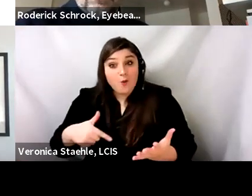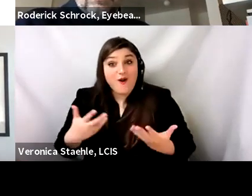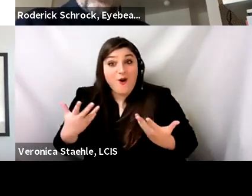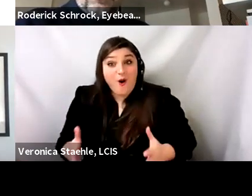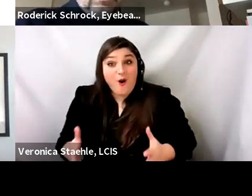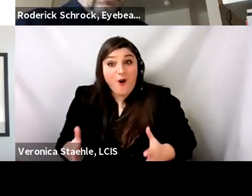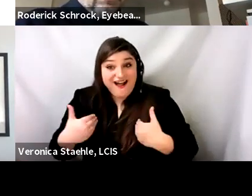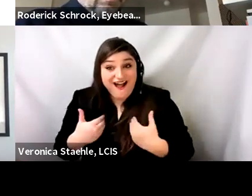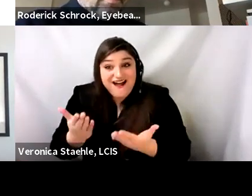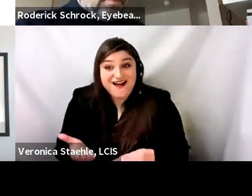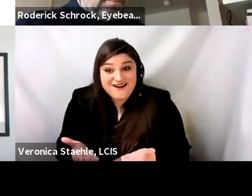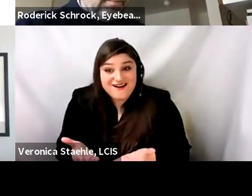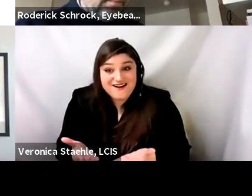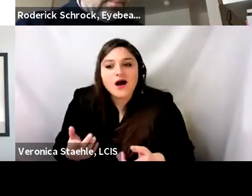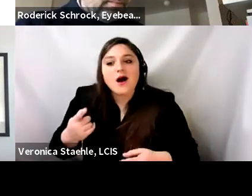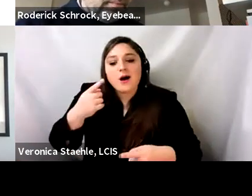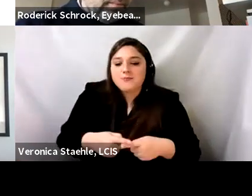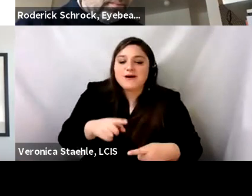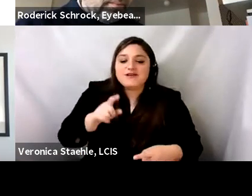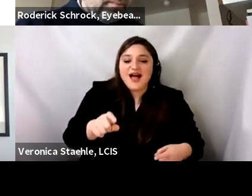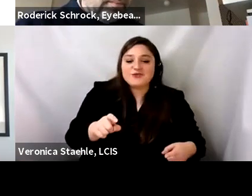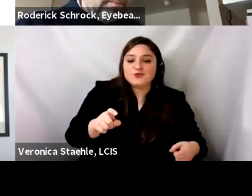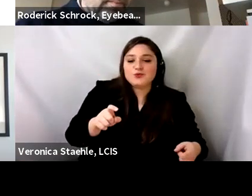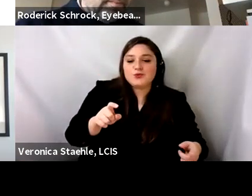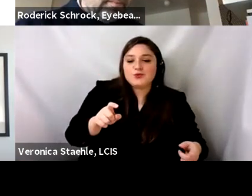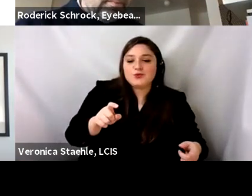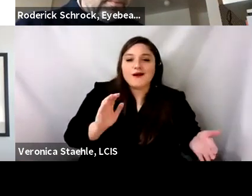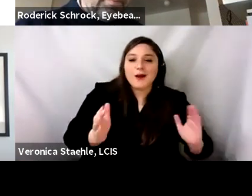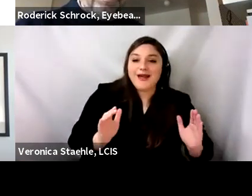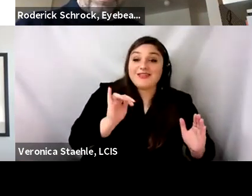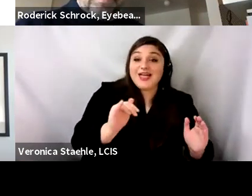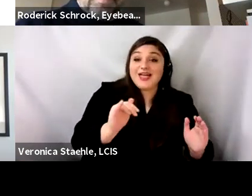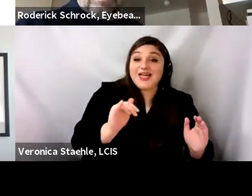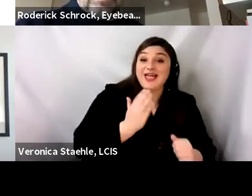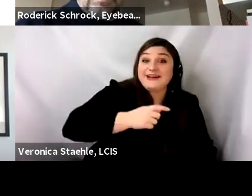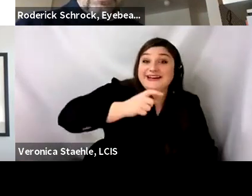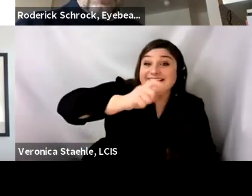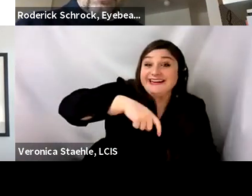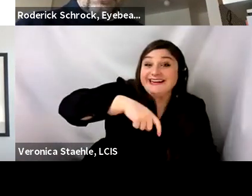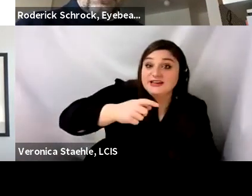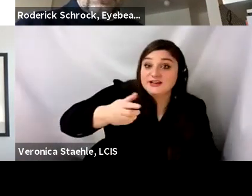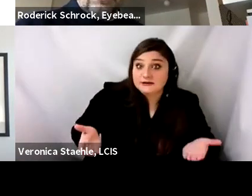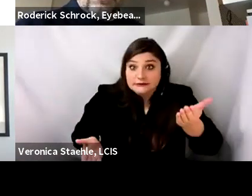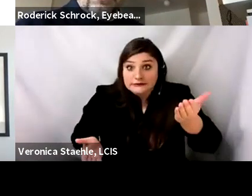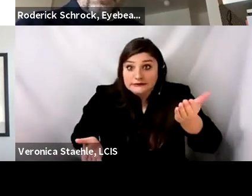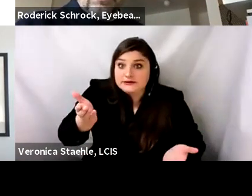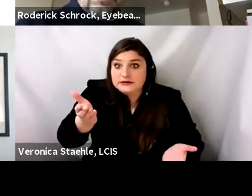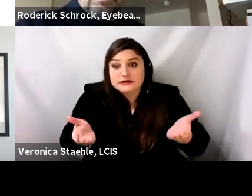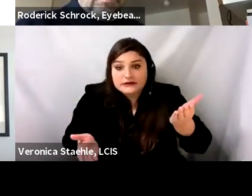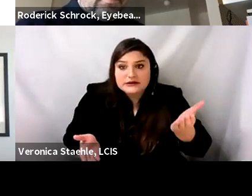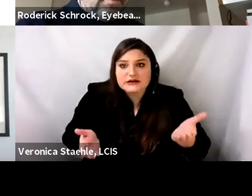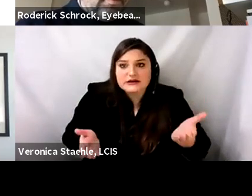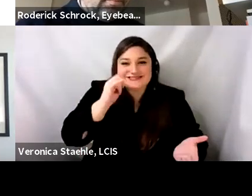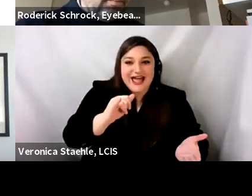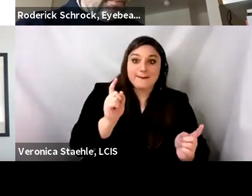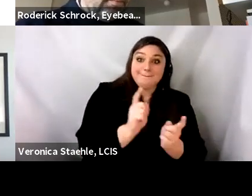needs that we obviously needed to address in those objectives. I think that was really key. It